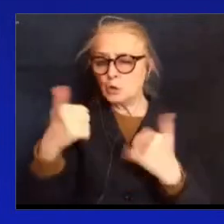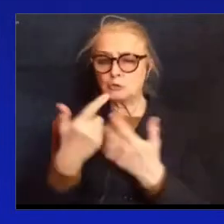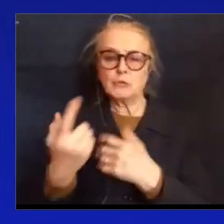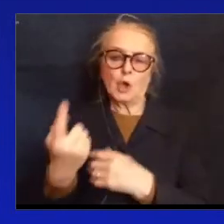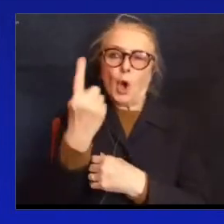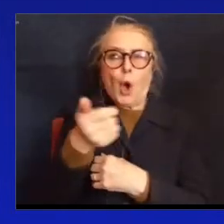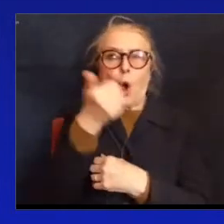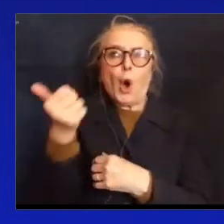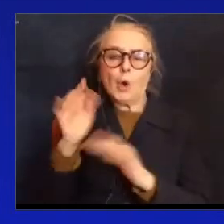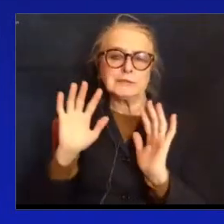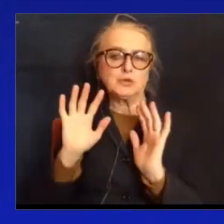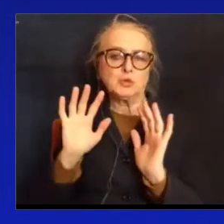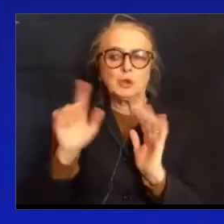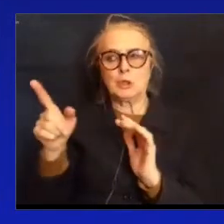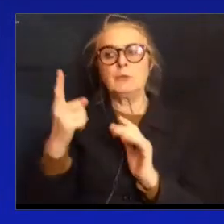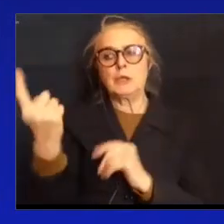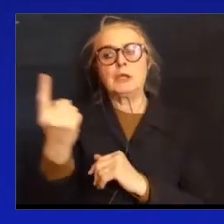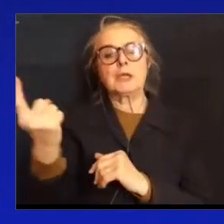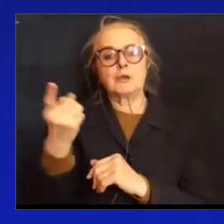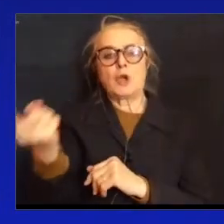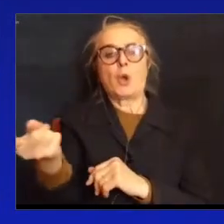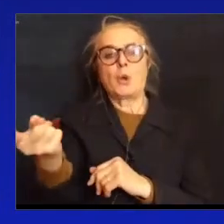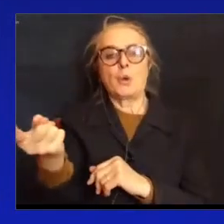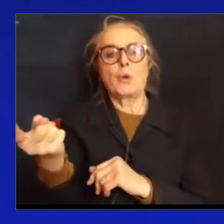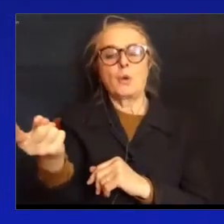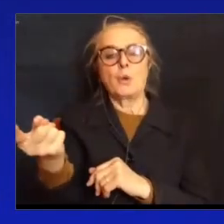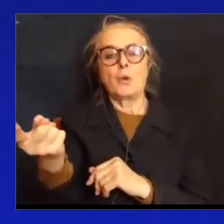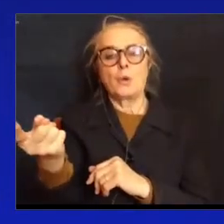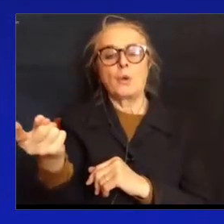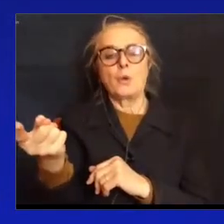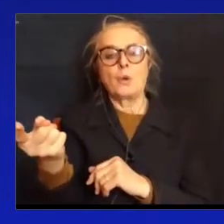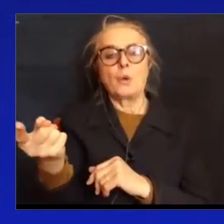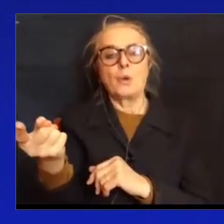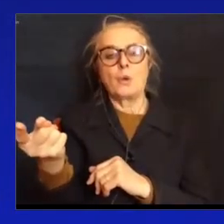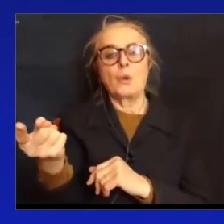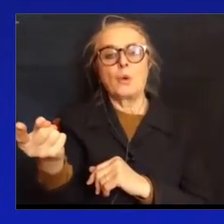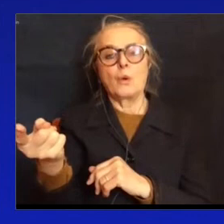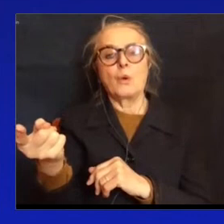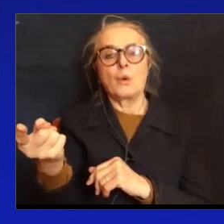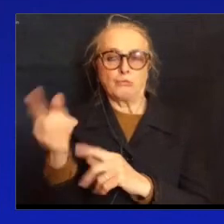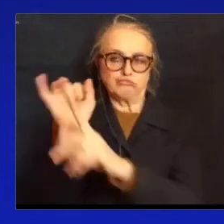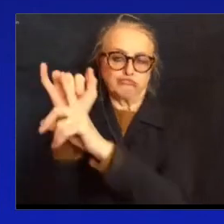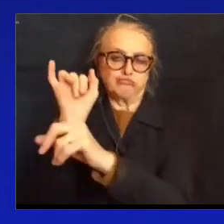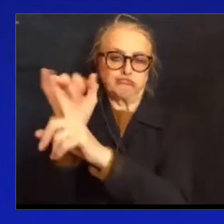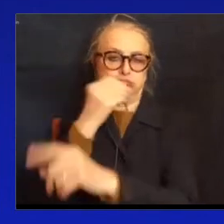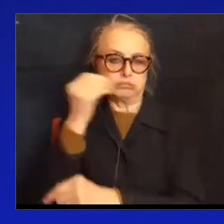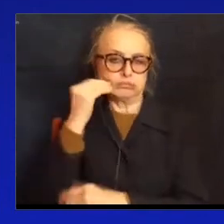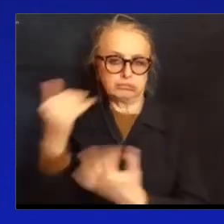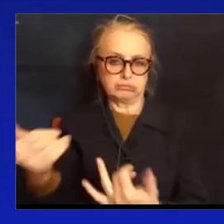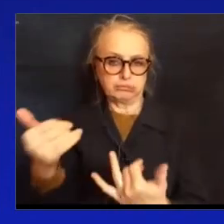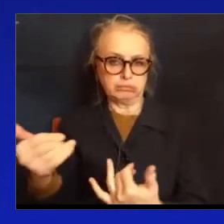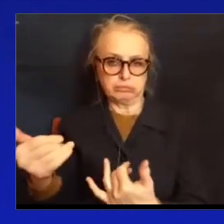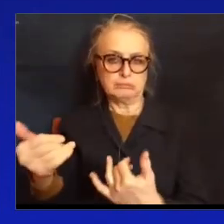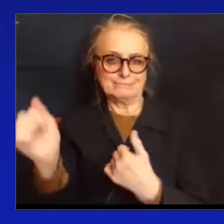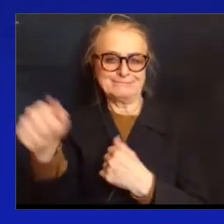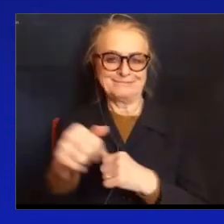who was and is self-isolating. So the province,